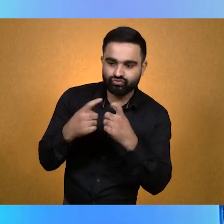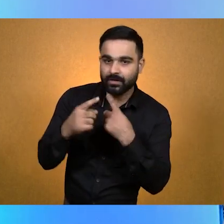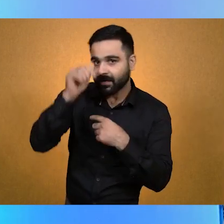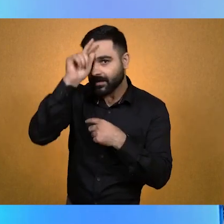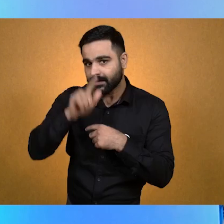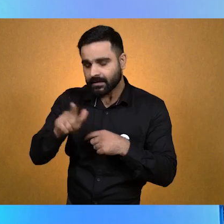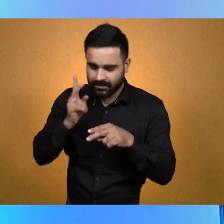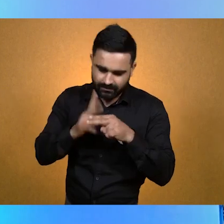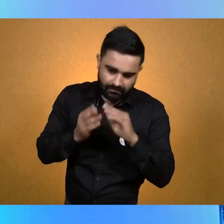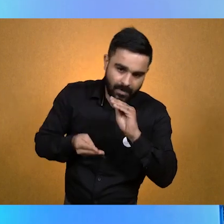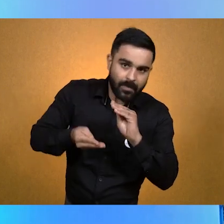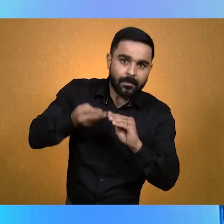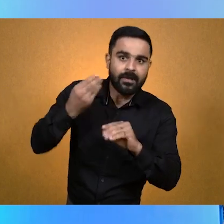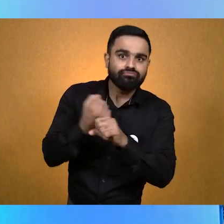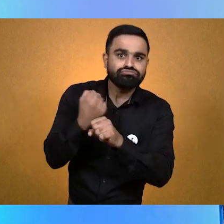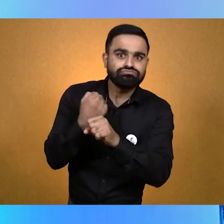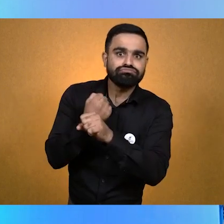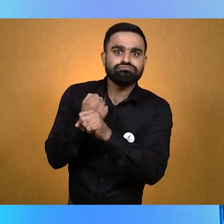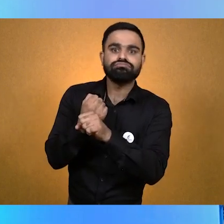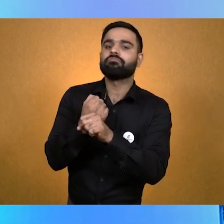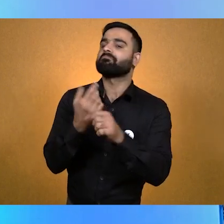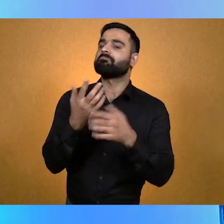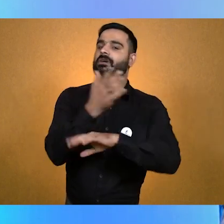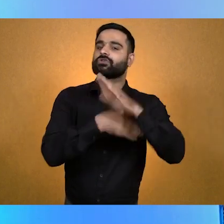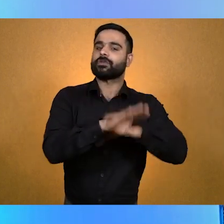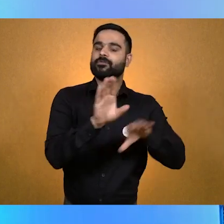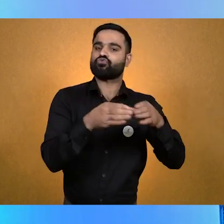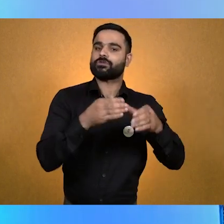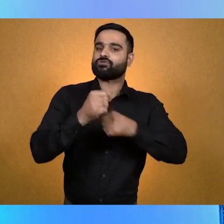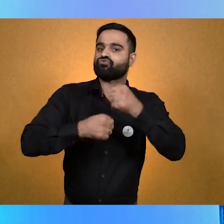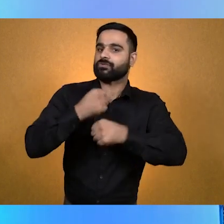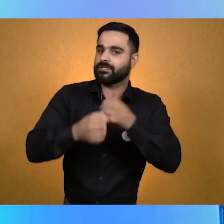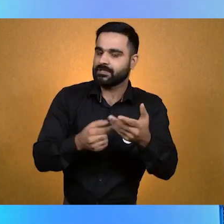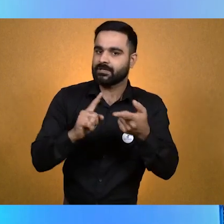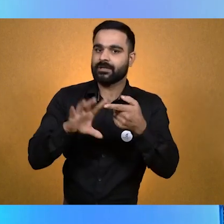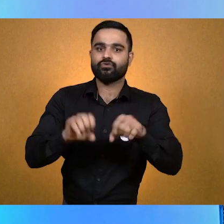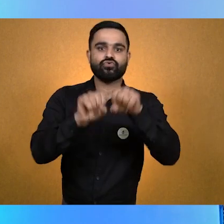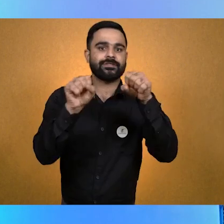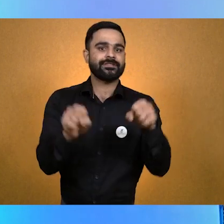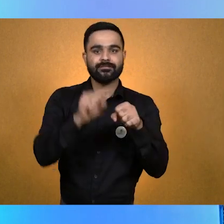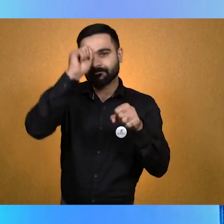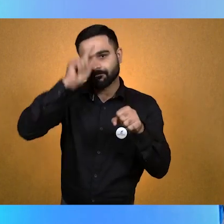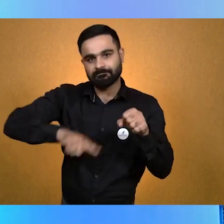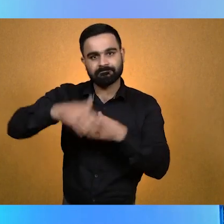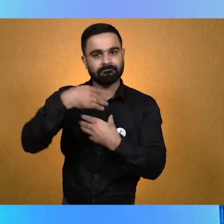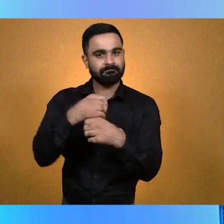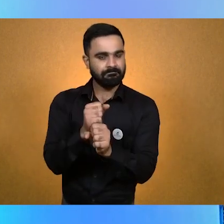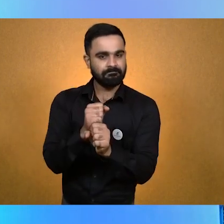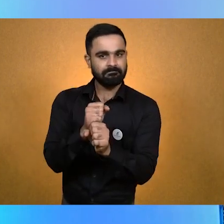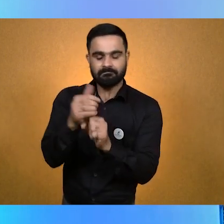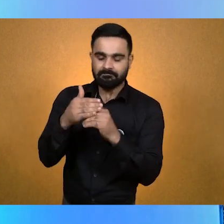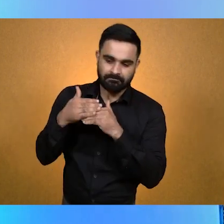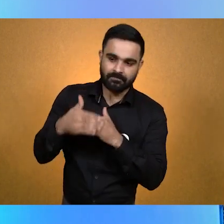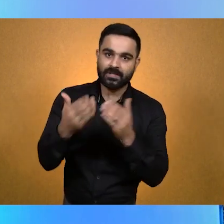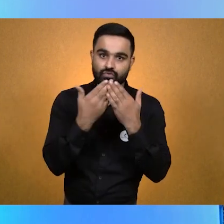India's consistently improving performance in para sports to create a para sports ecosystem in our country that will percolate down